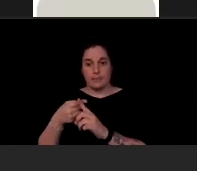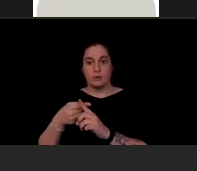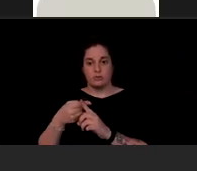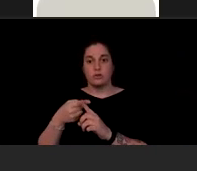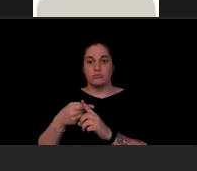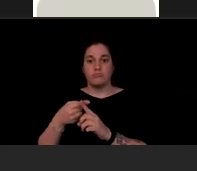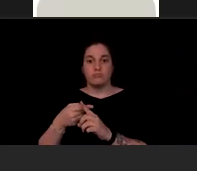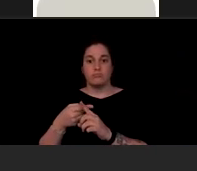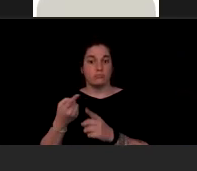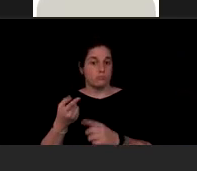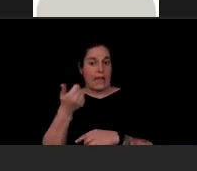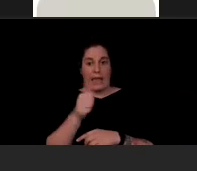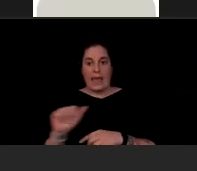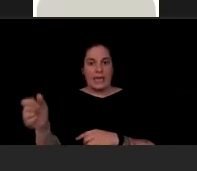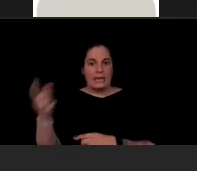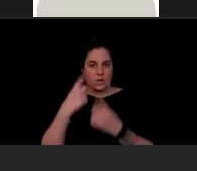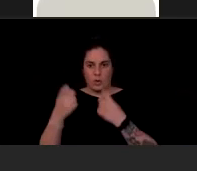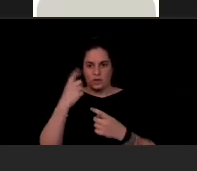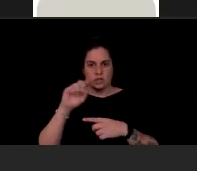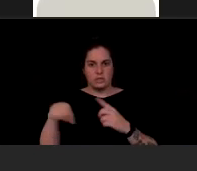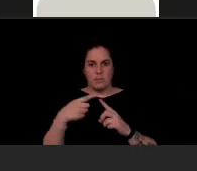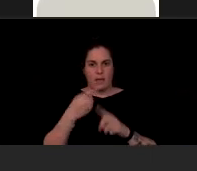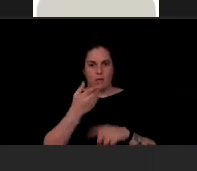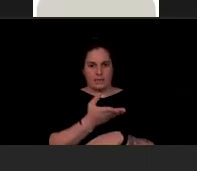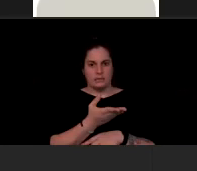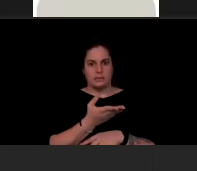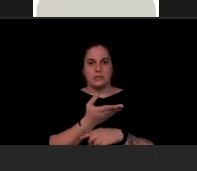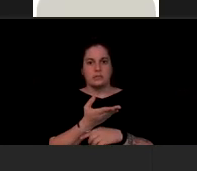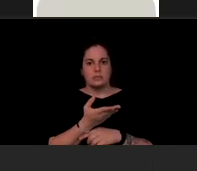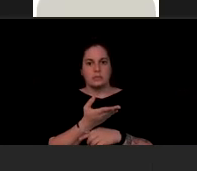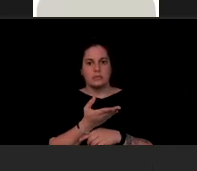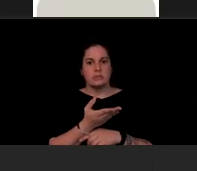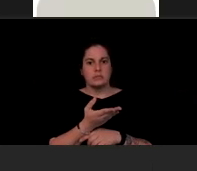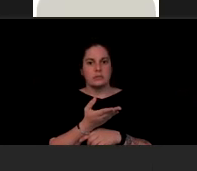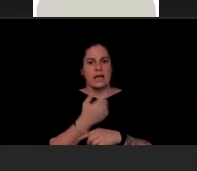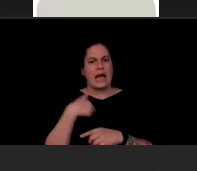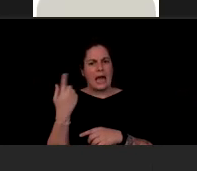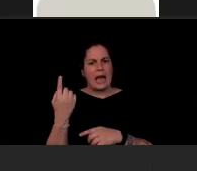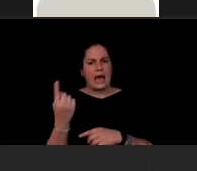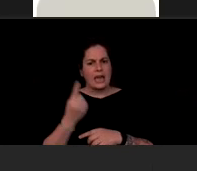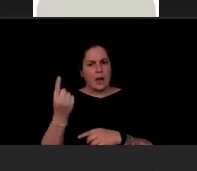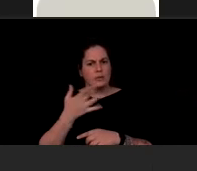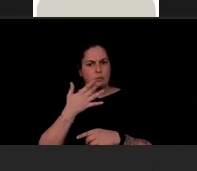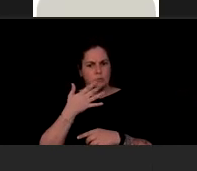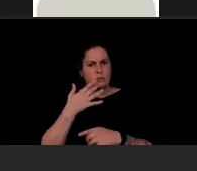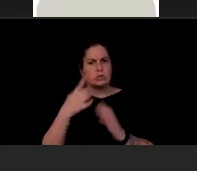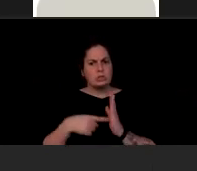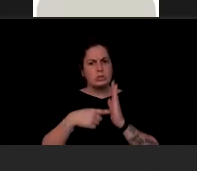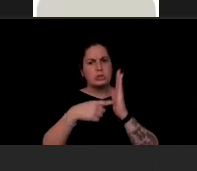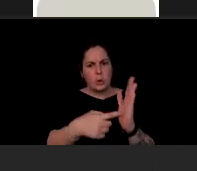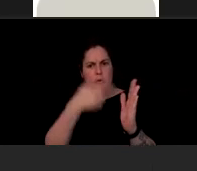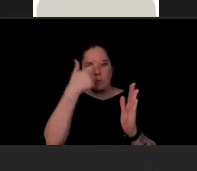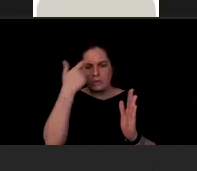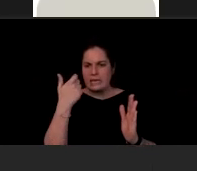Okay. Any questions about that example? It's fairly straightforward, but I always like to work it because I've had students